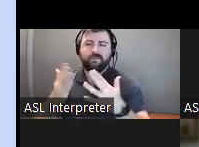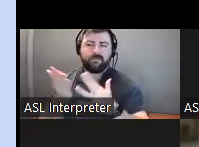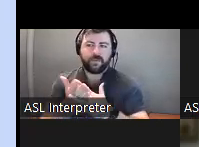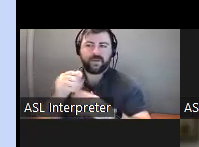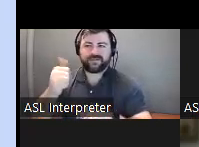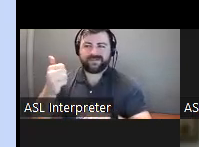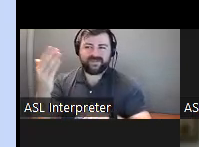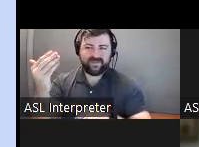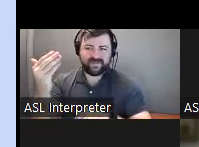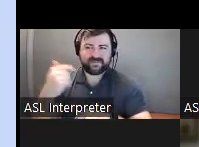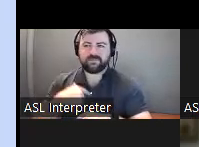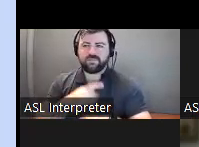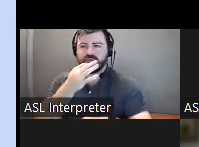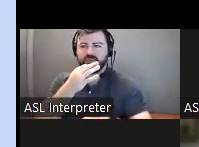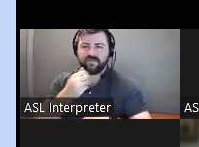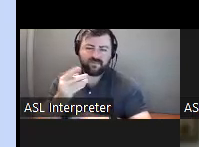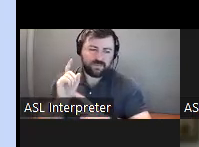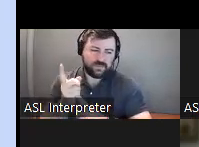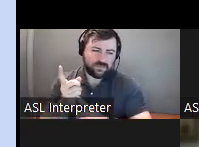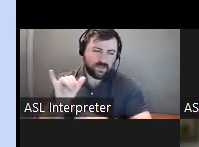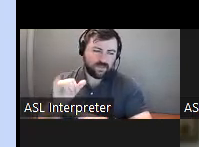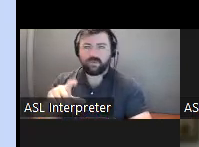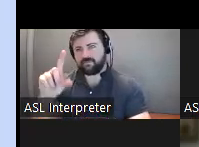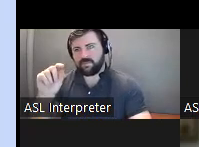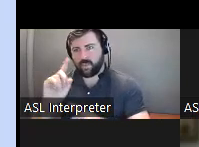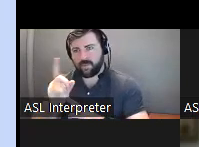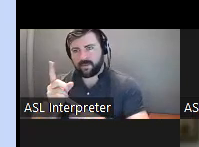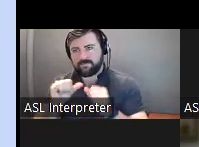more minutes. Actually like 20 minutes, I think.